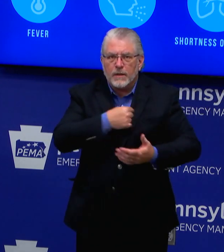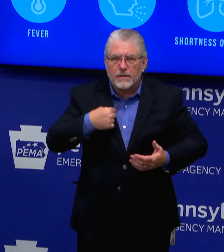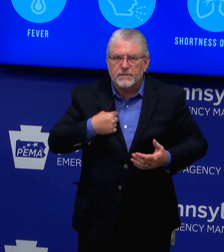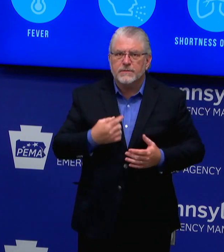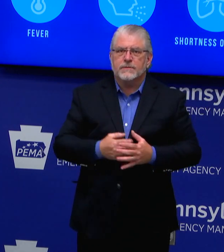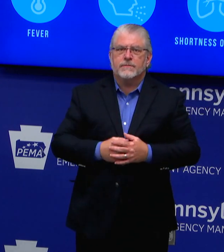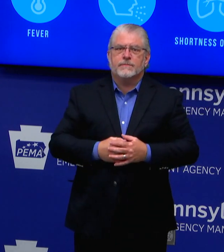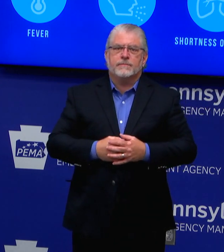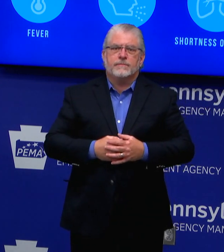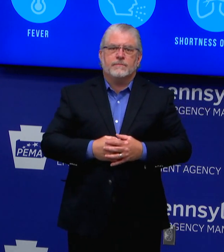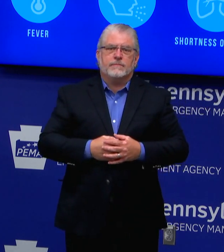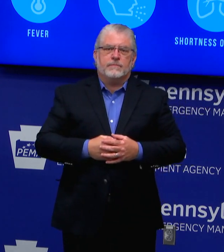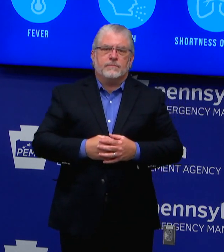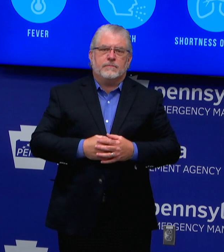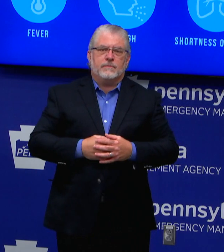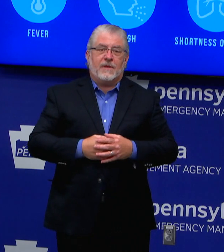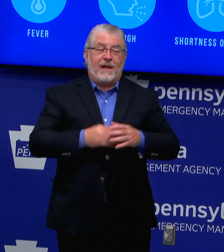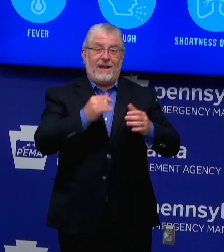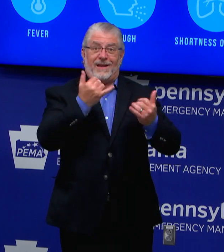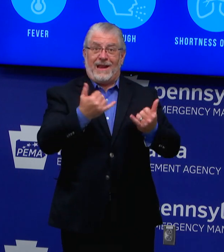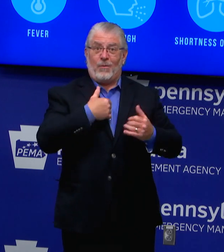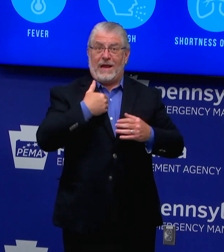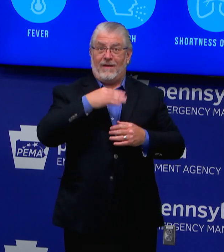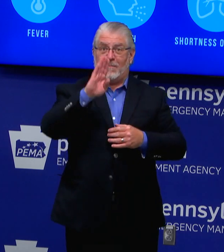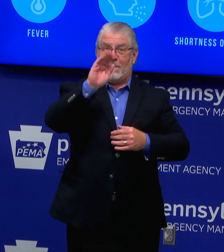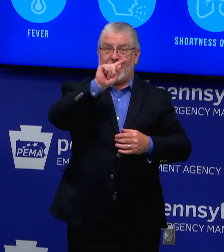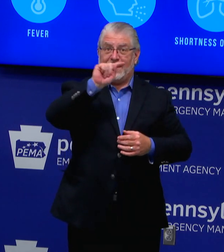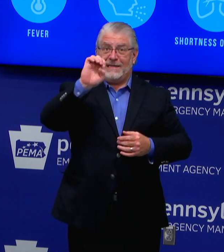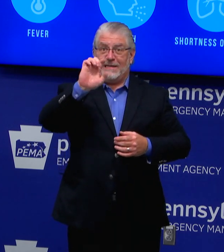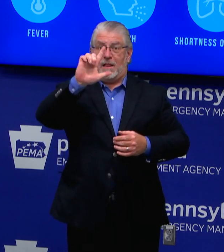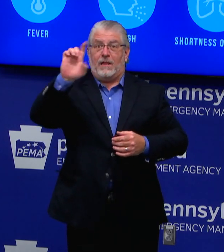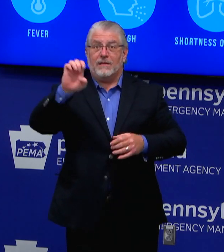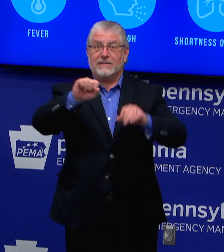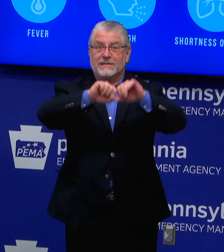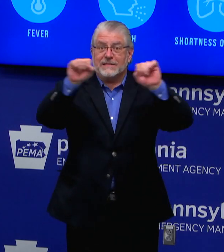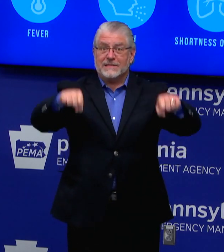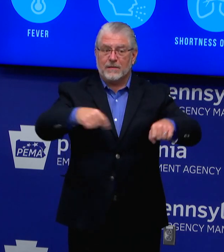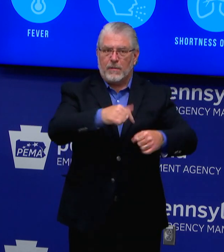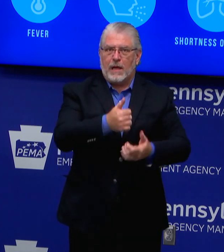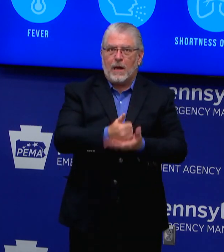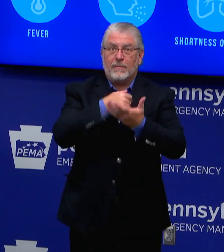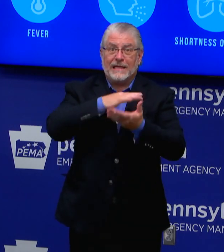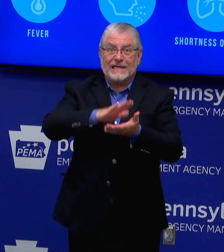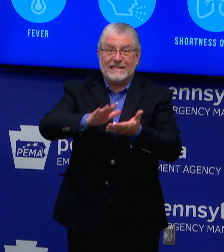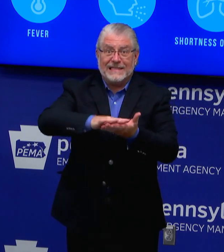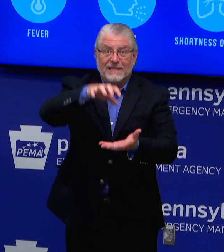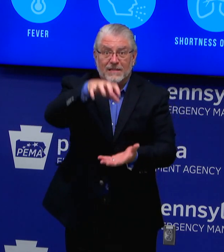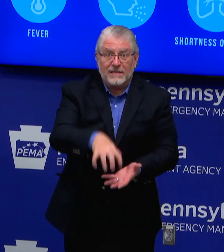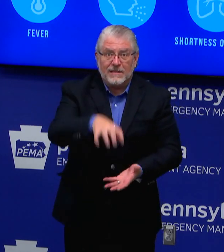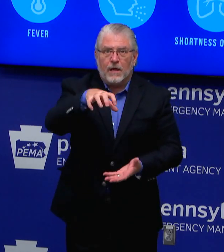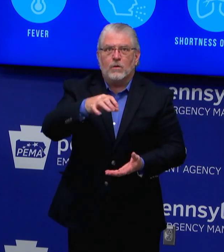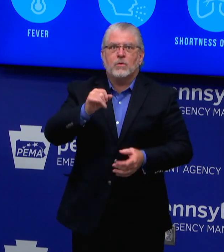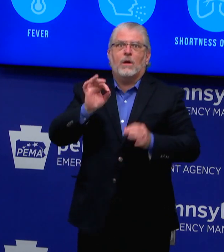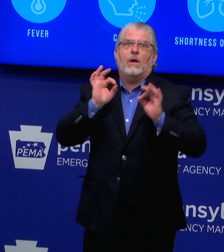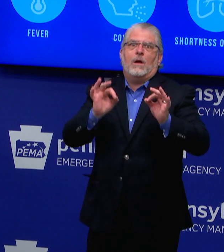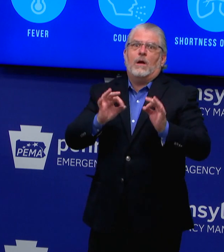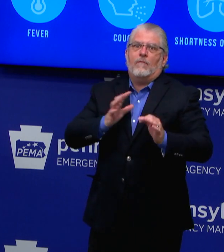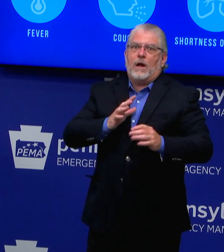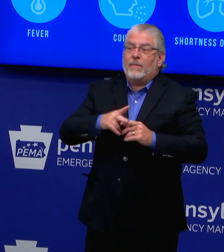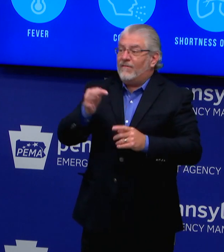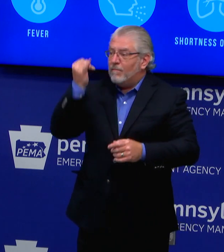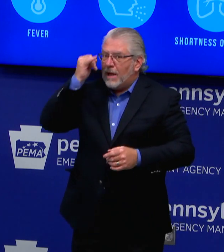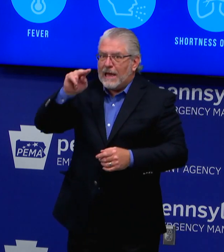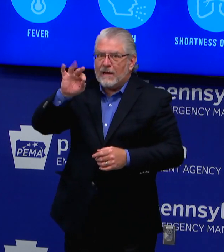for the Commonwealth of Pennsylvania alleviated some of the needs on N95 face piece respirators for the medical